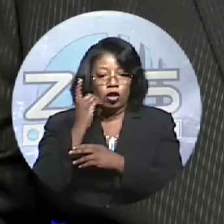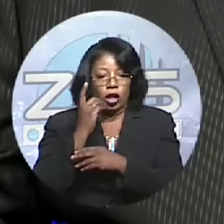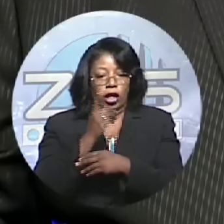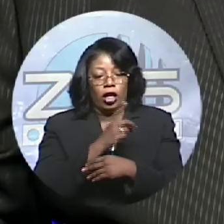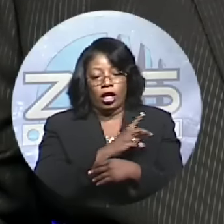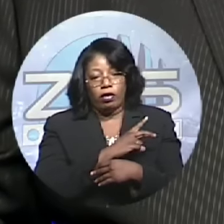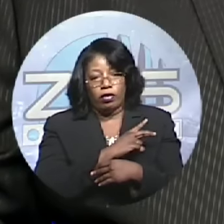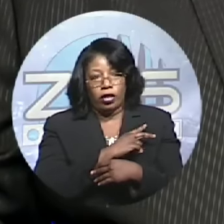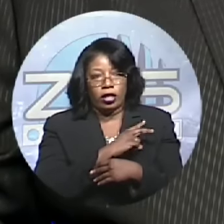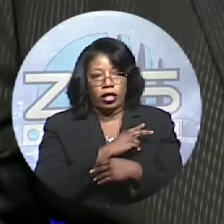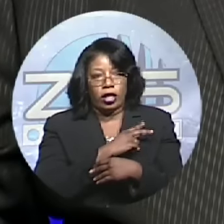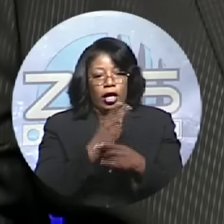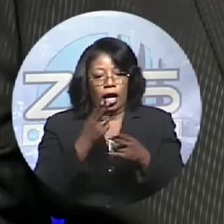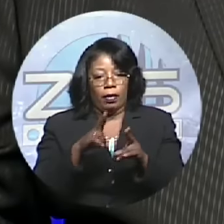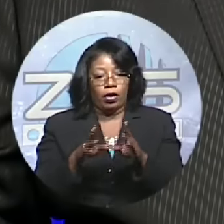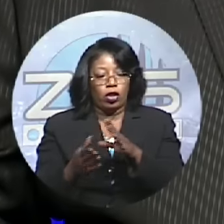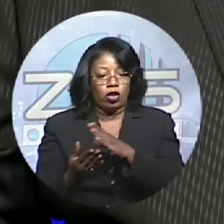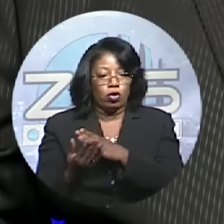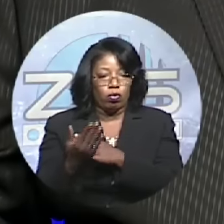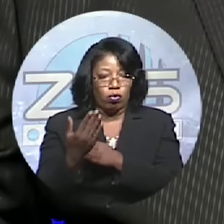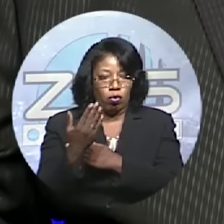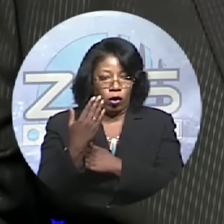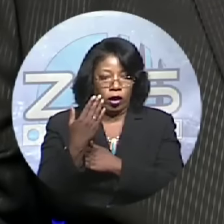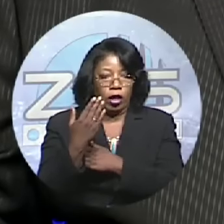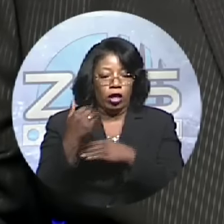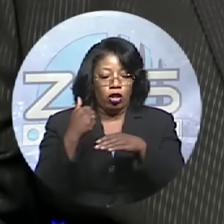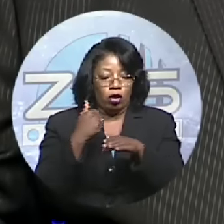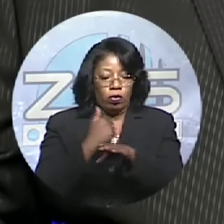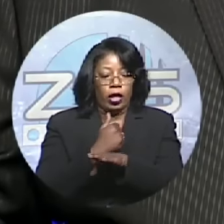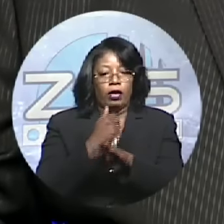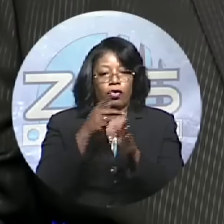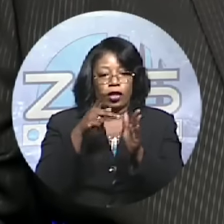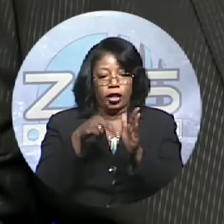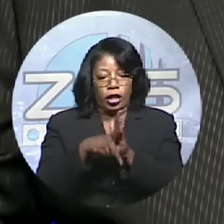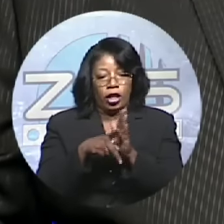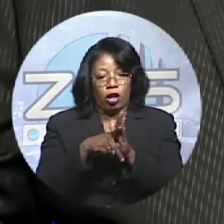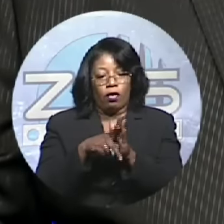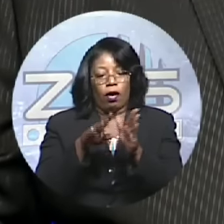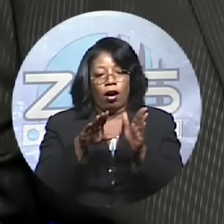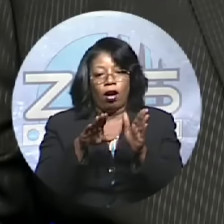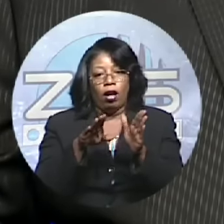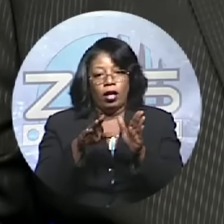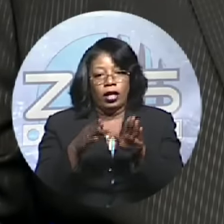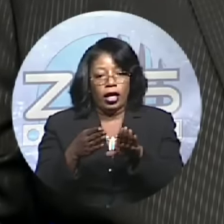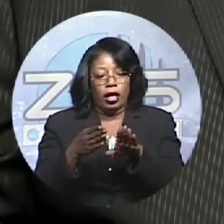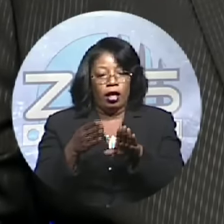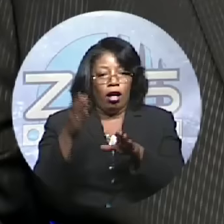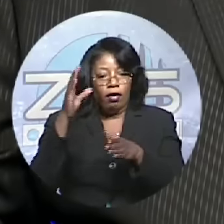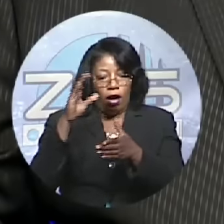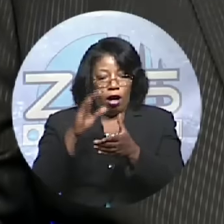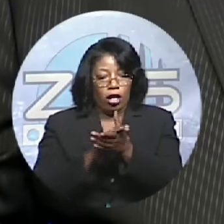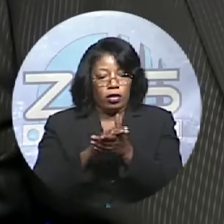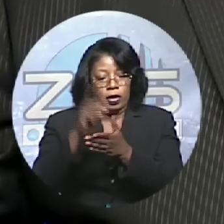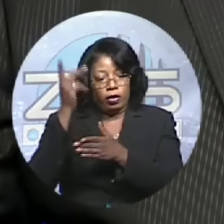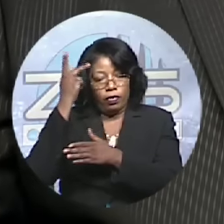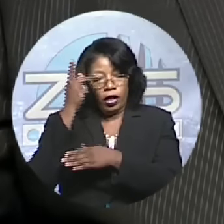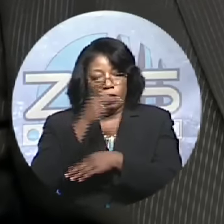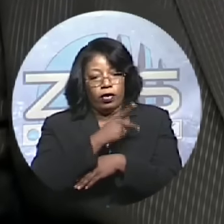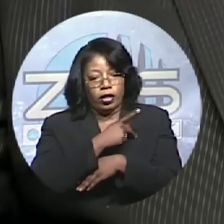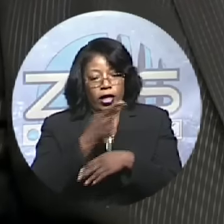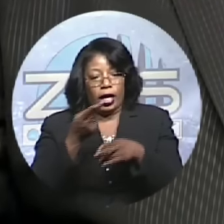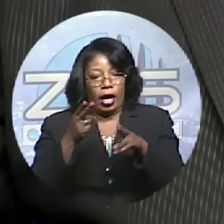underway in the Supreme Court this morning. She's on trial for the murder of her husband, internationally known podiatrist Dr. Philip Vasily, that happened in